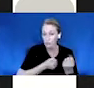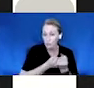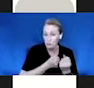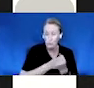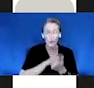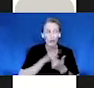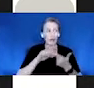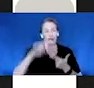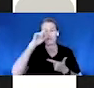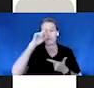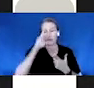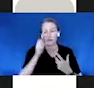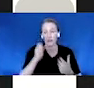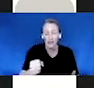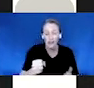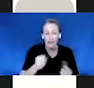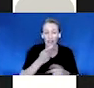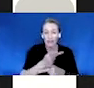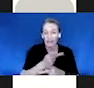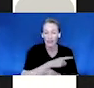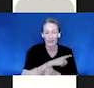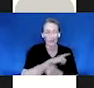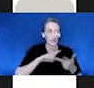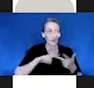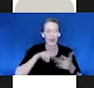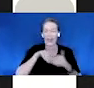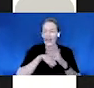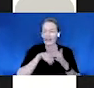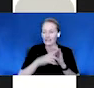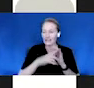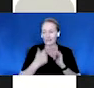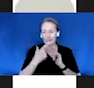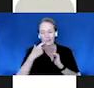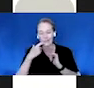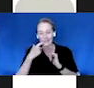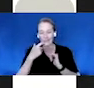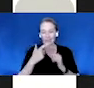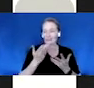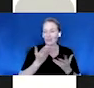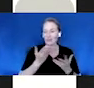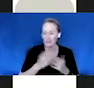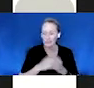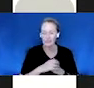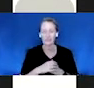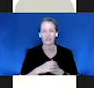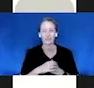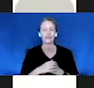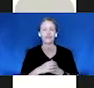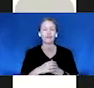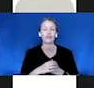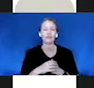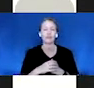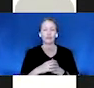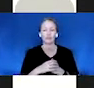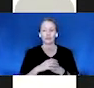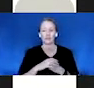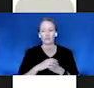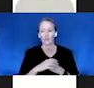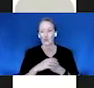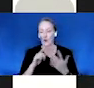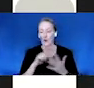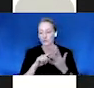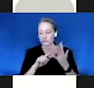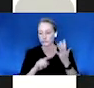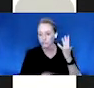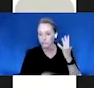needs, access the addiction services she needs? So the questions that we ask, the ways that we